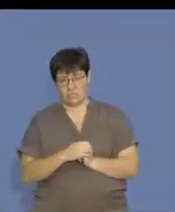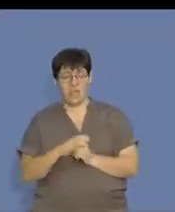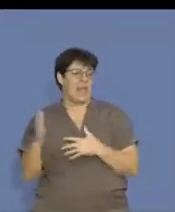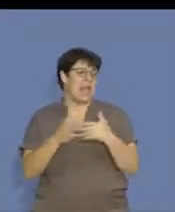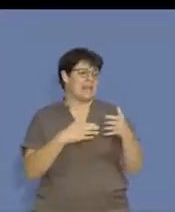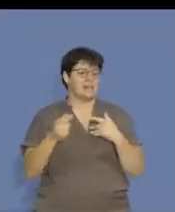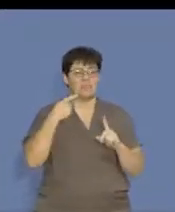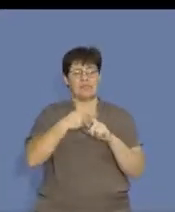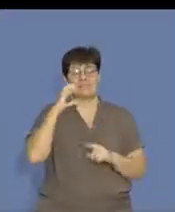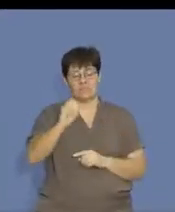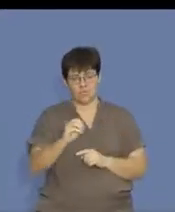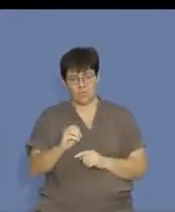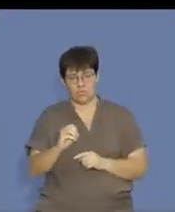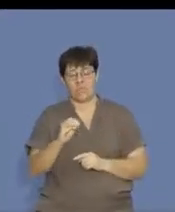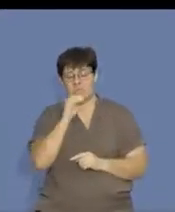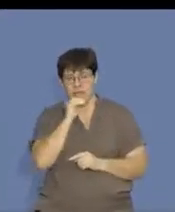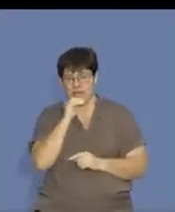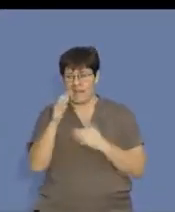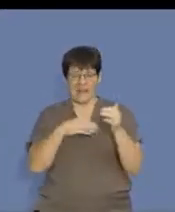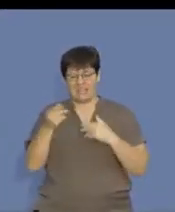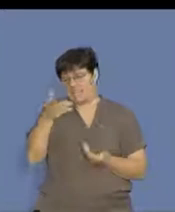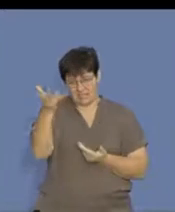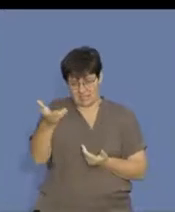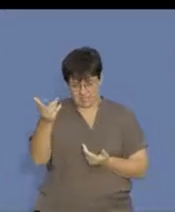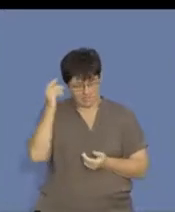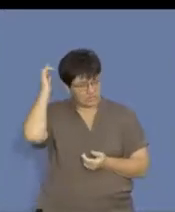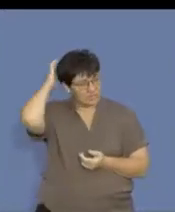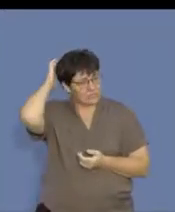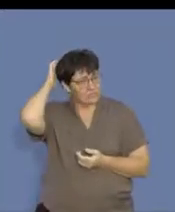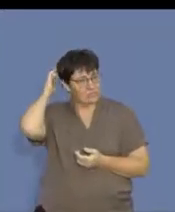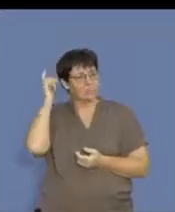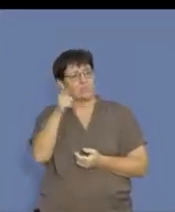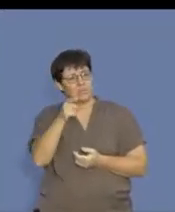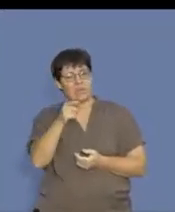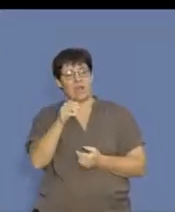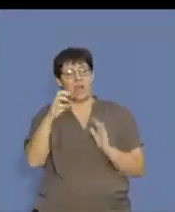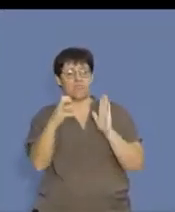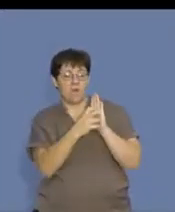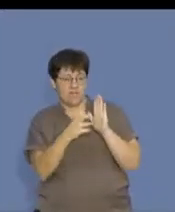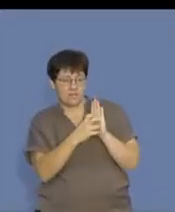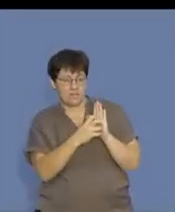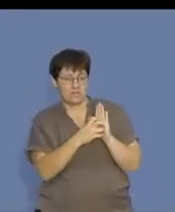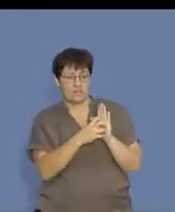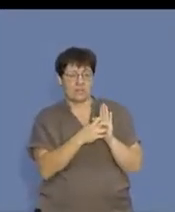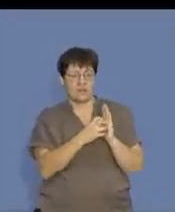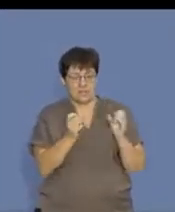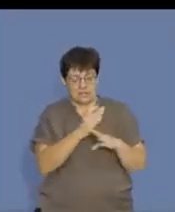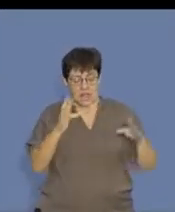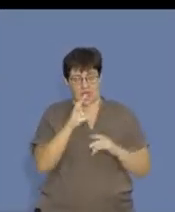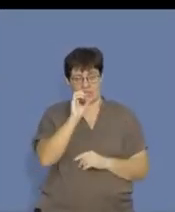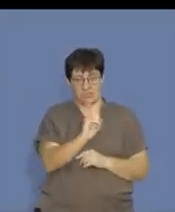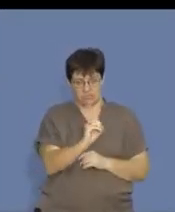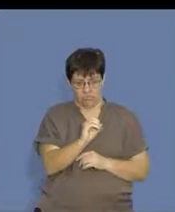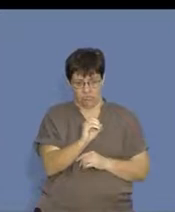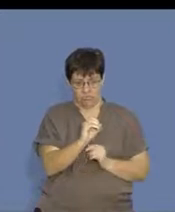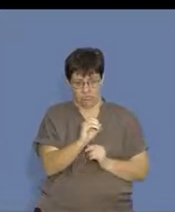remember, anything plus 0 will always be that anything, right? So it means this, the graph is at the origin.